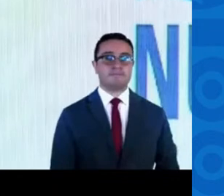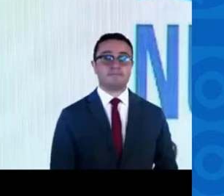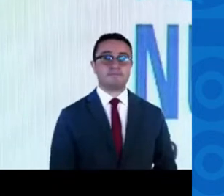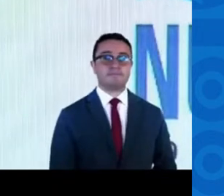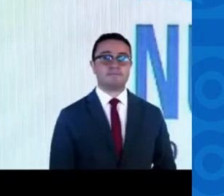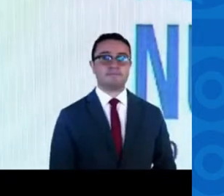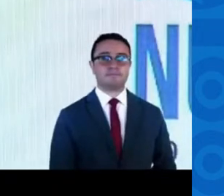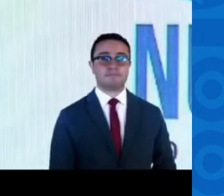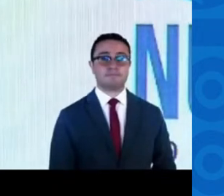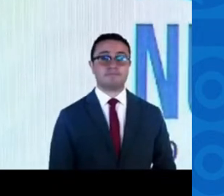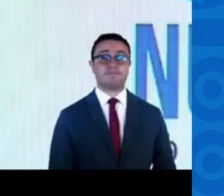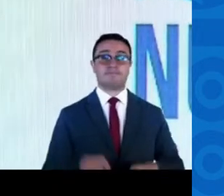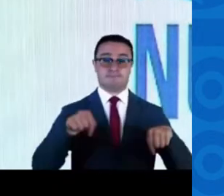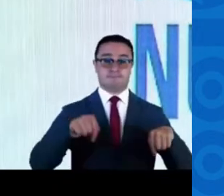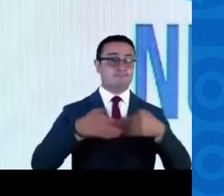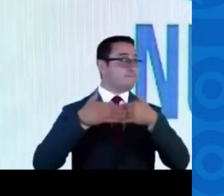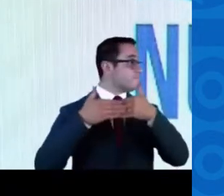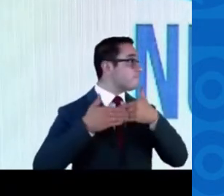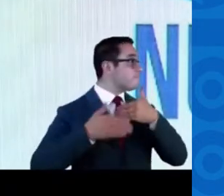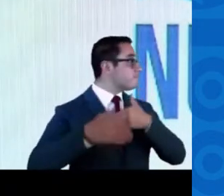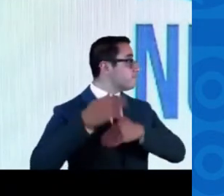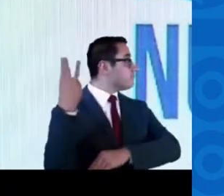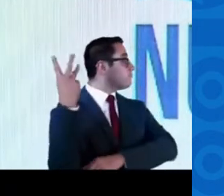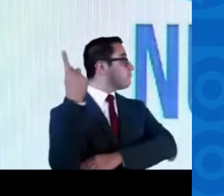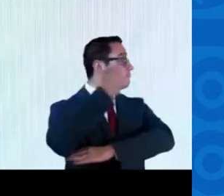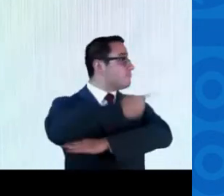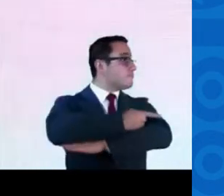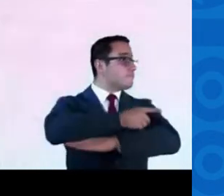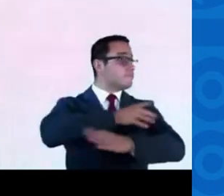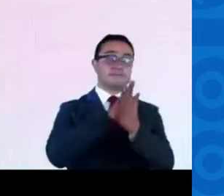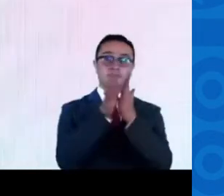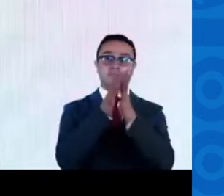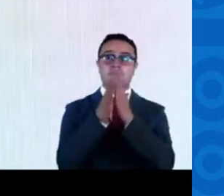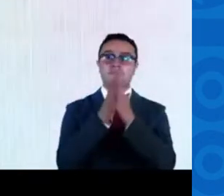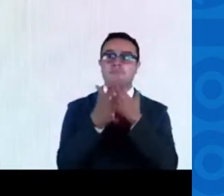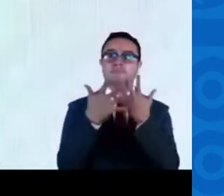challenges. I told you earlier on that we would be sharing several